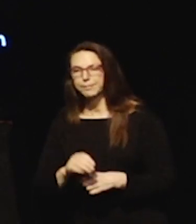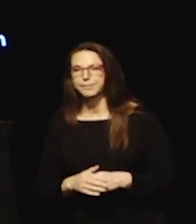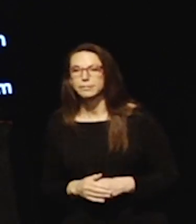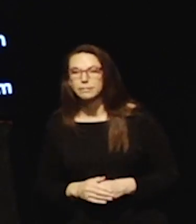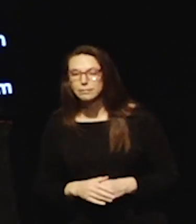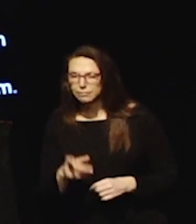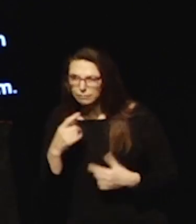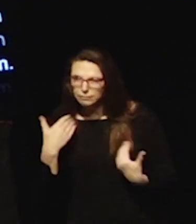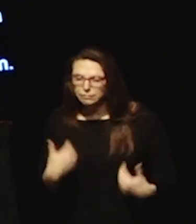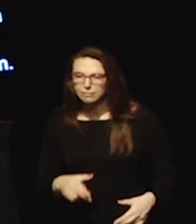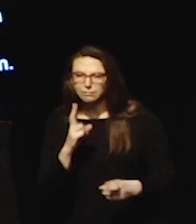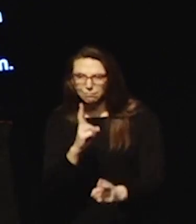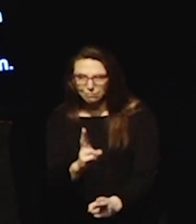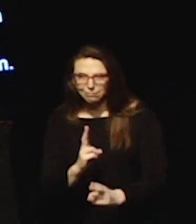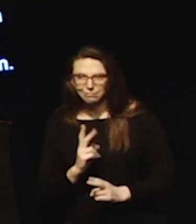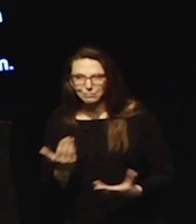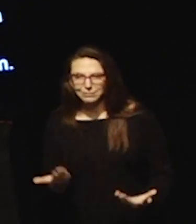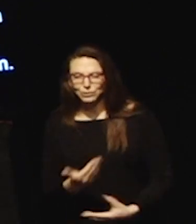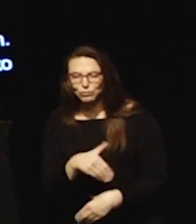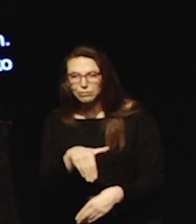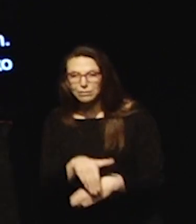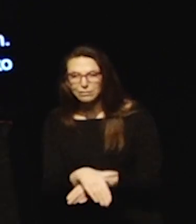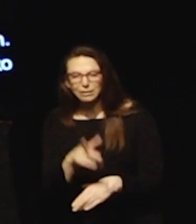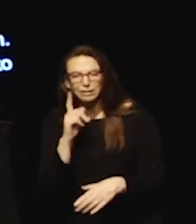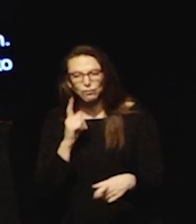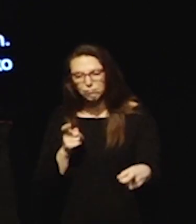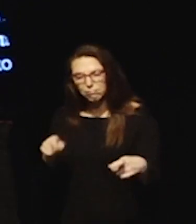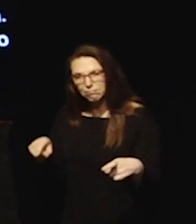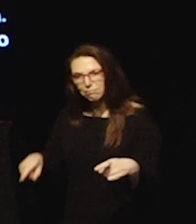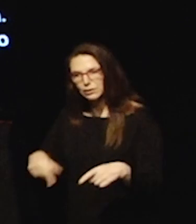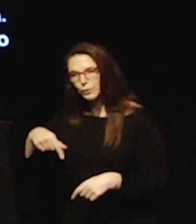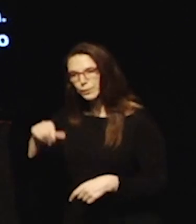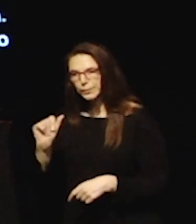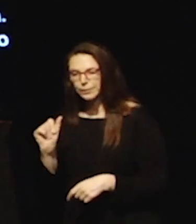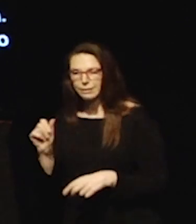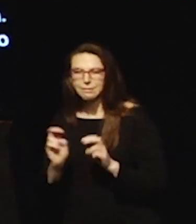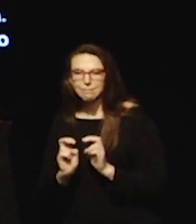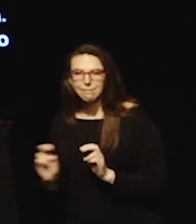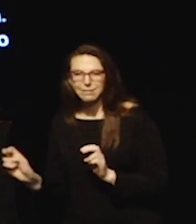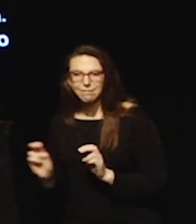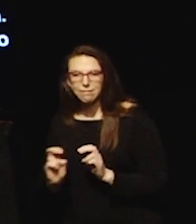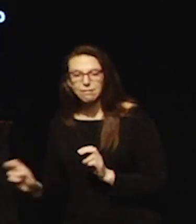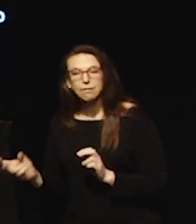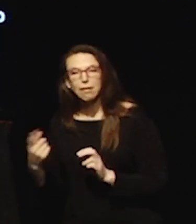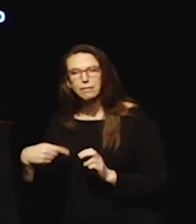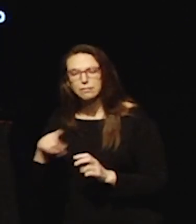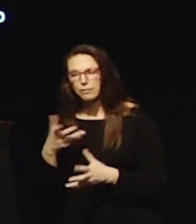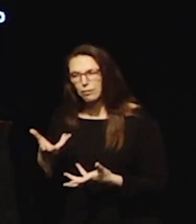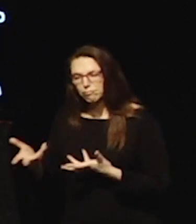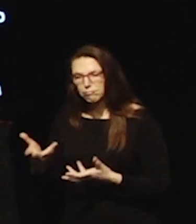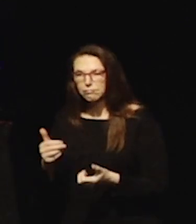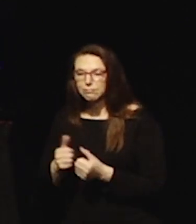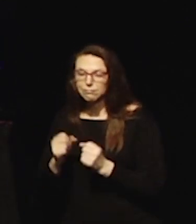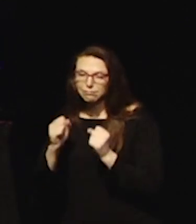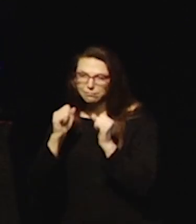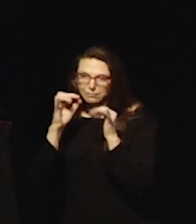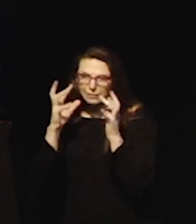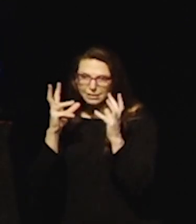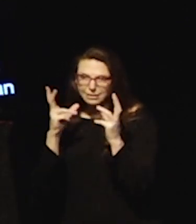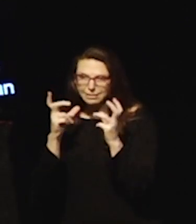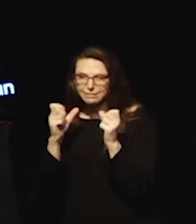So it's quite an honor to be here tonight to moderate this Q&A panel. We have been working with such an